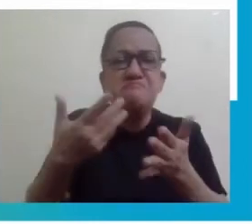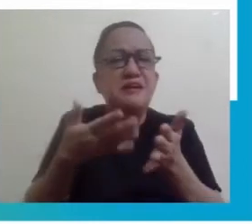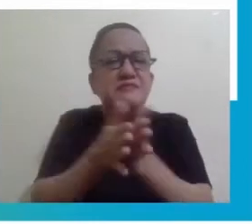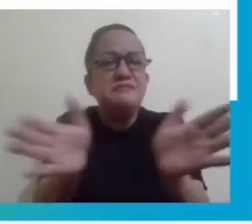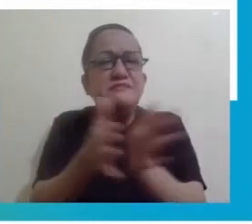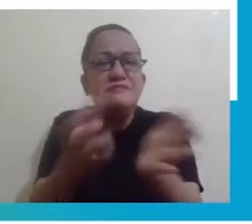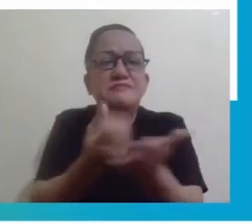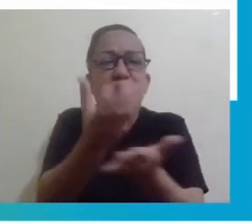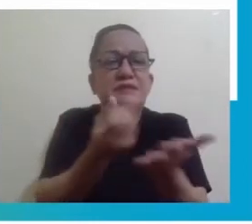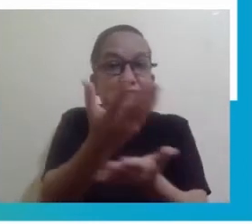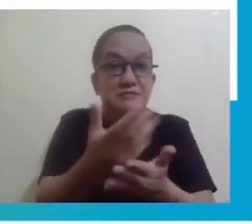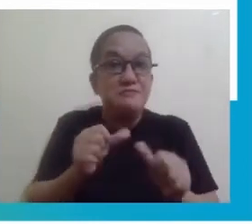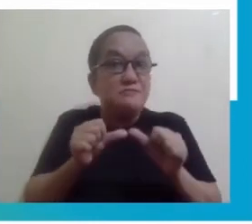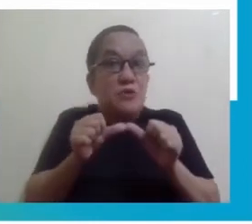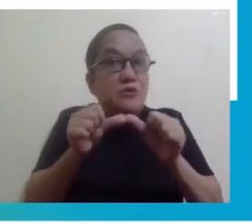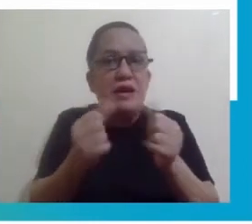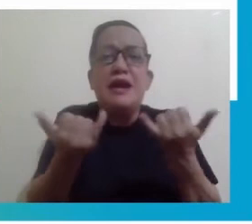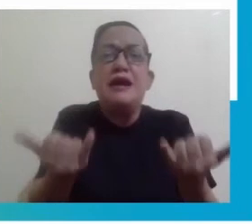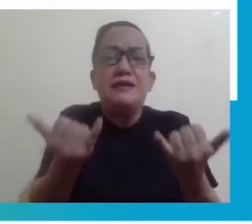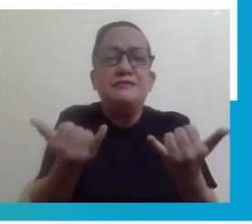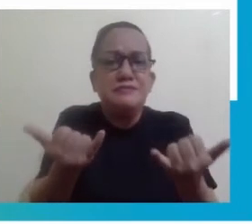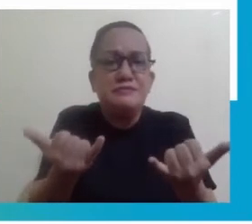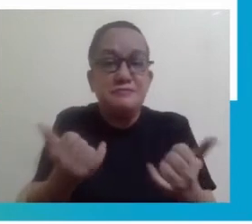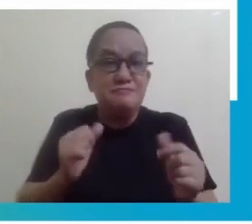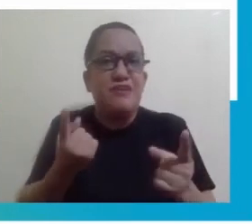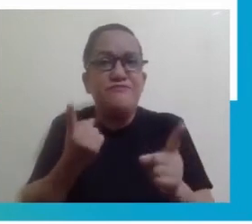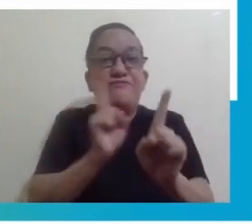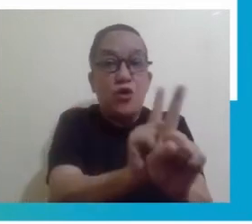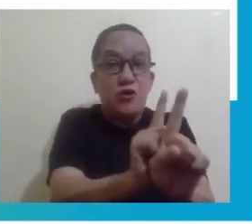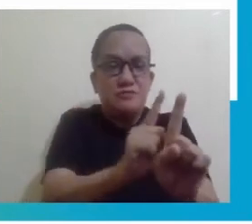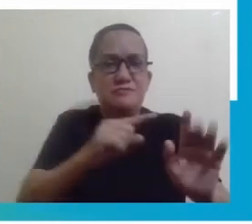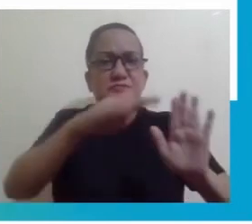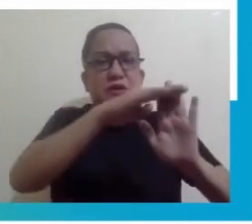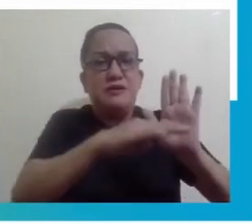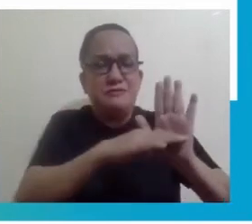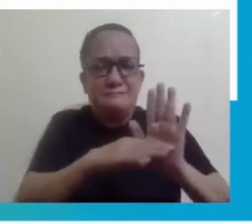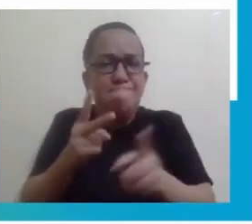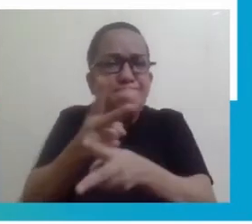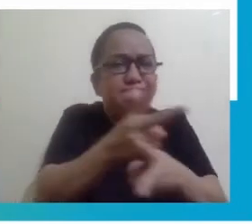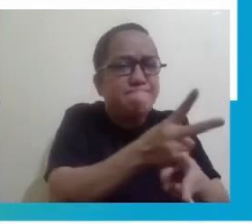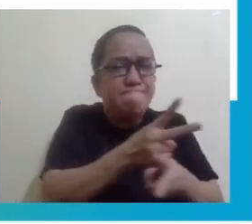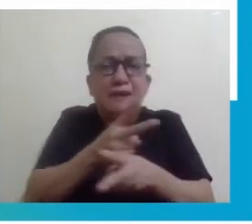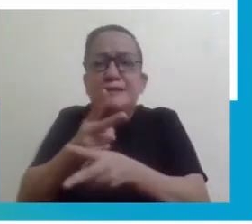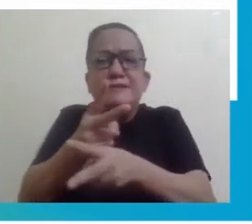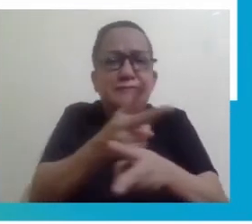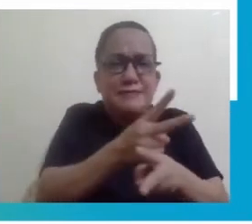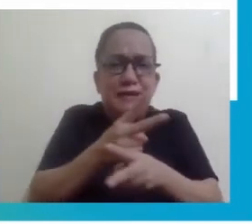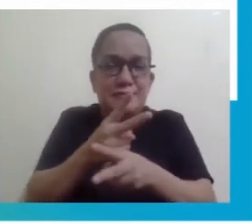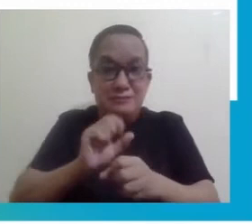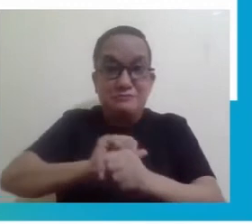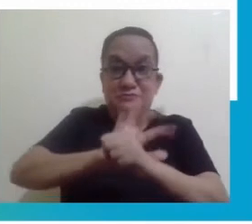engaging with our safeguards during the COVID-19. If you could respond to those two issues very, very briefly,